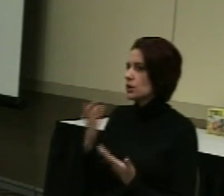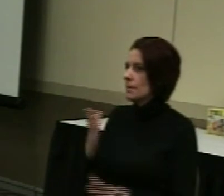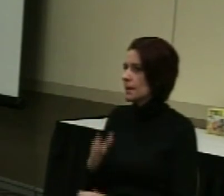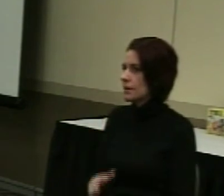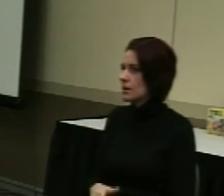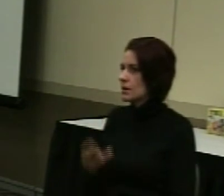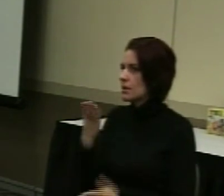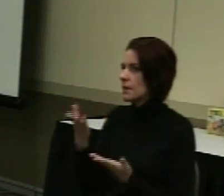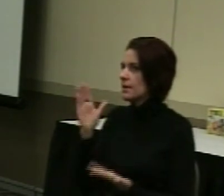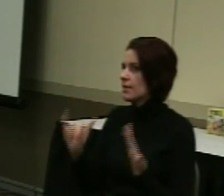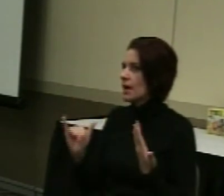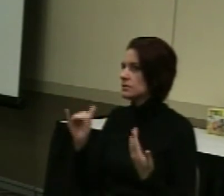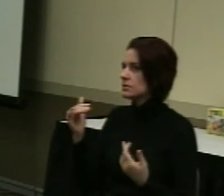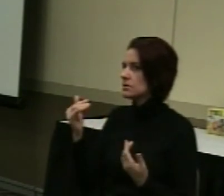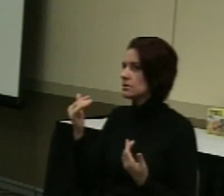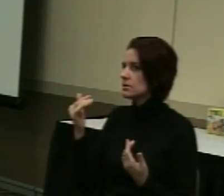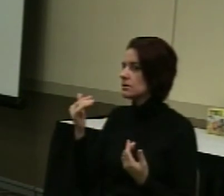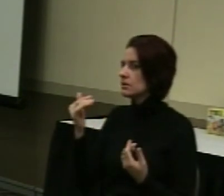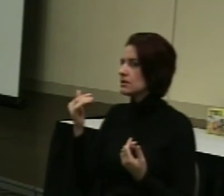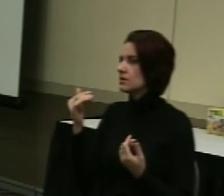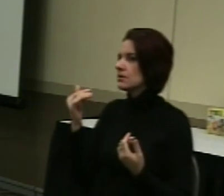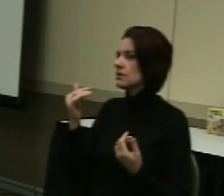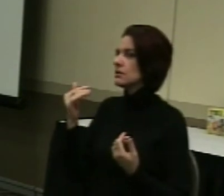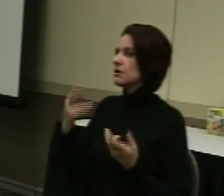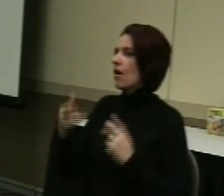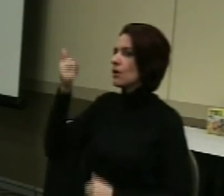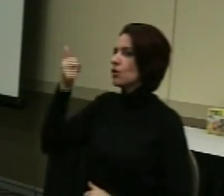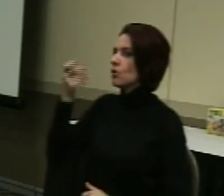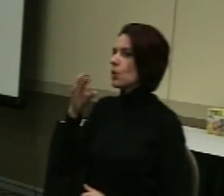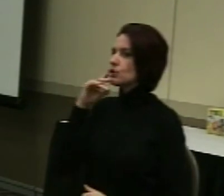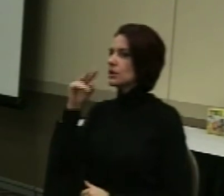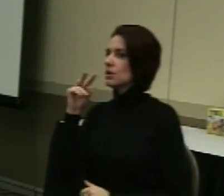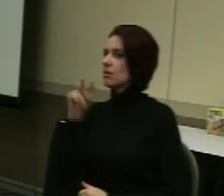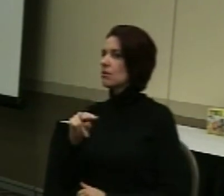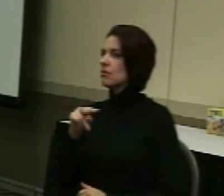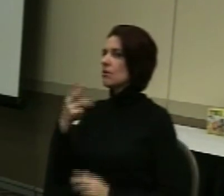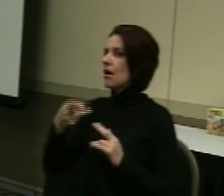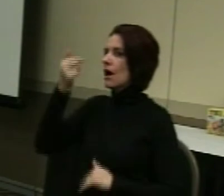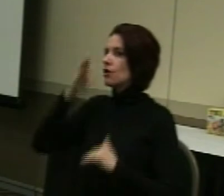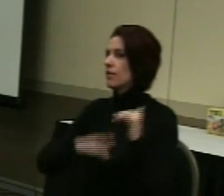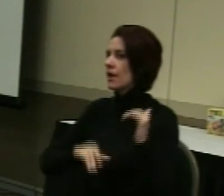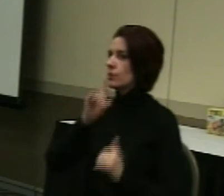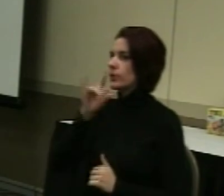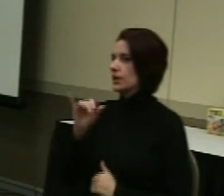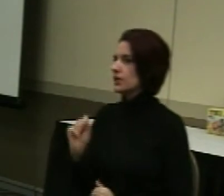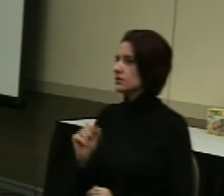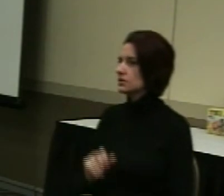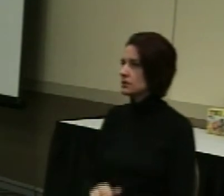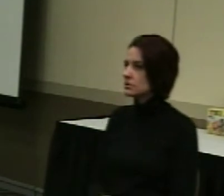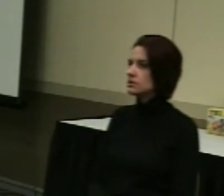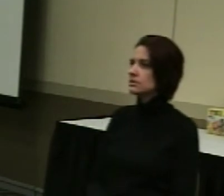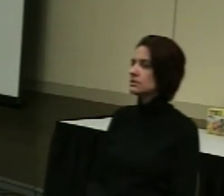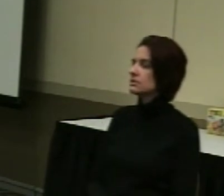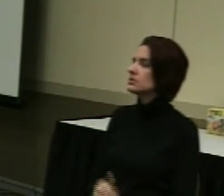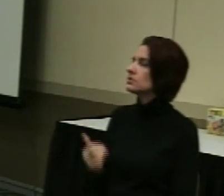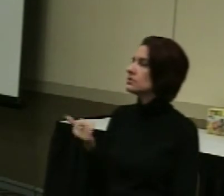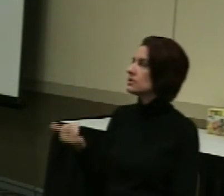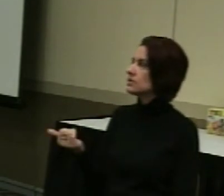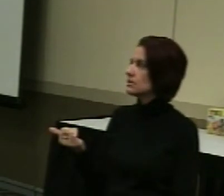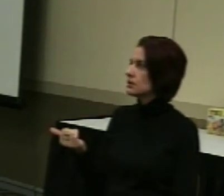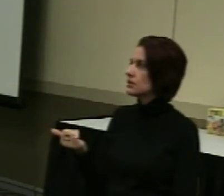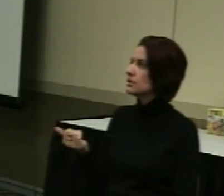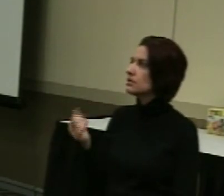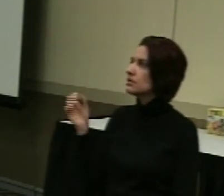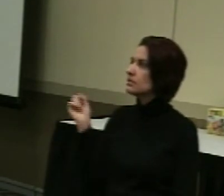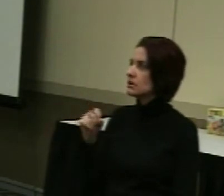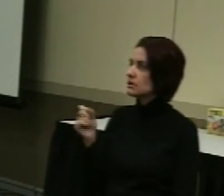higher, or she's being seen as being higher than she actually is. Yes. She might be very